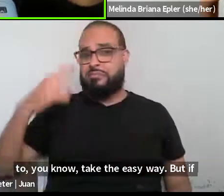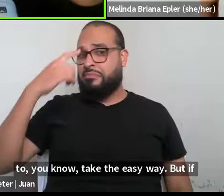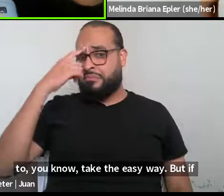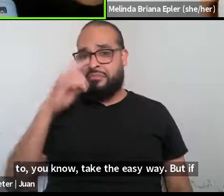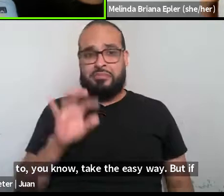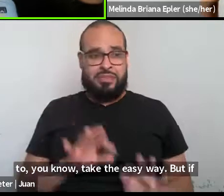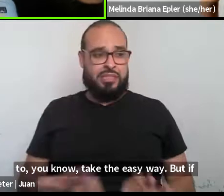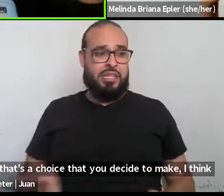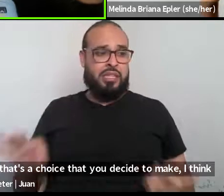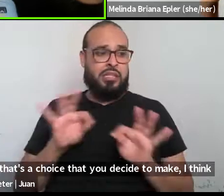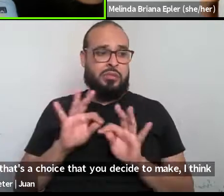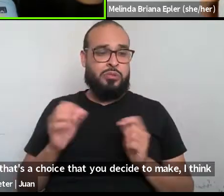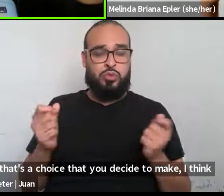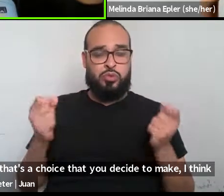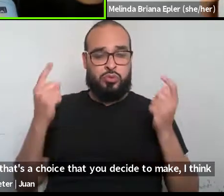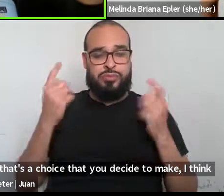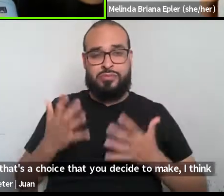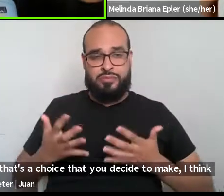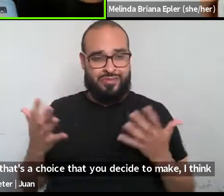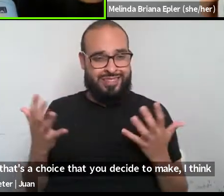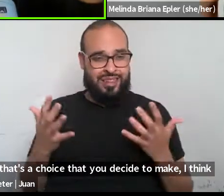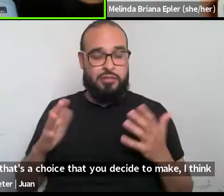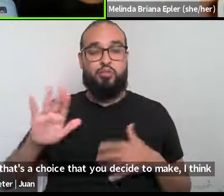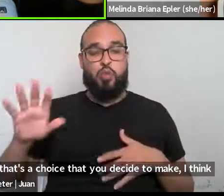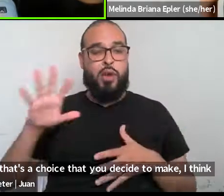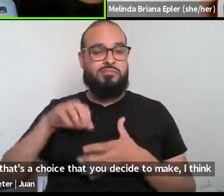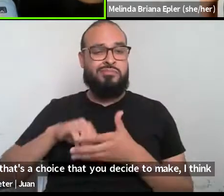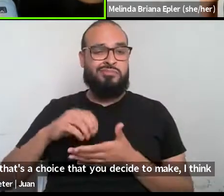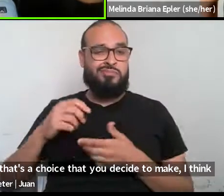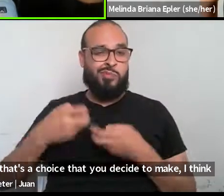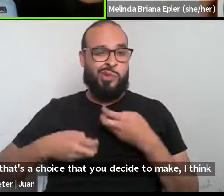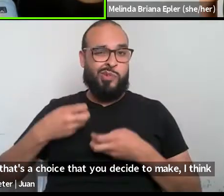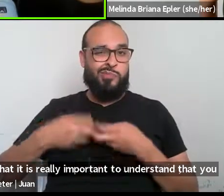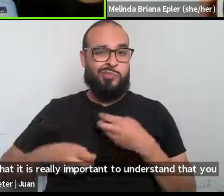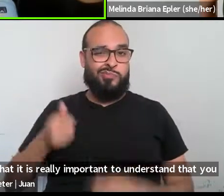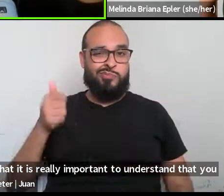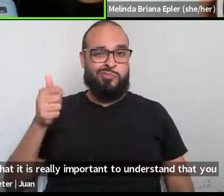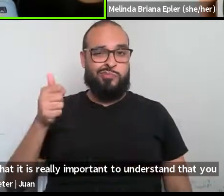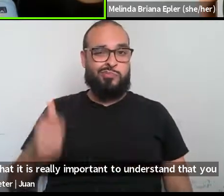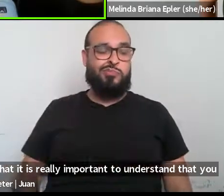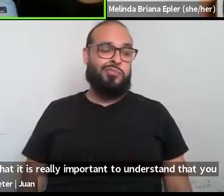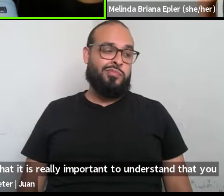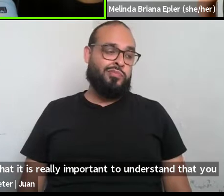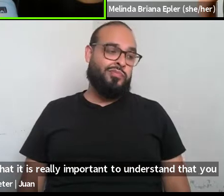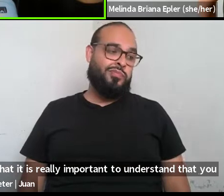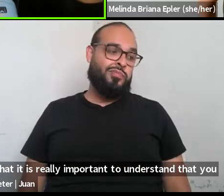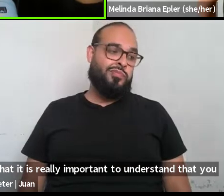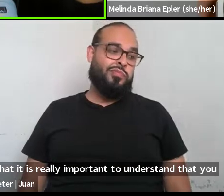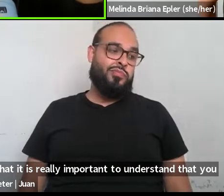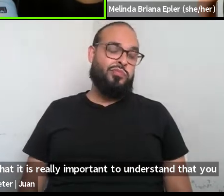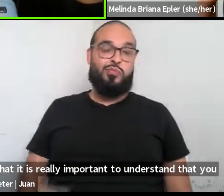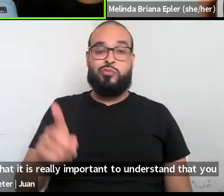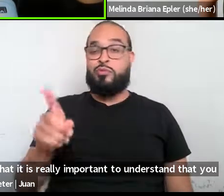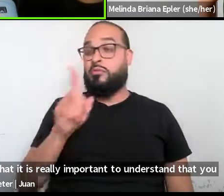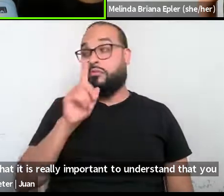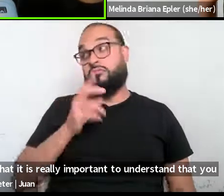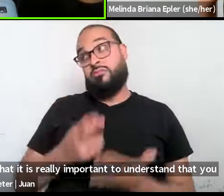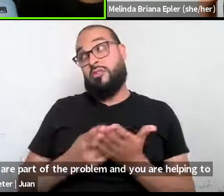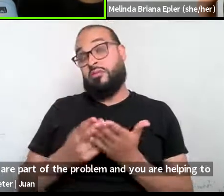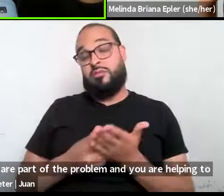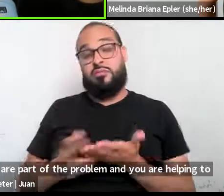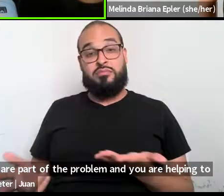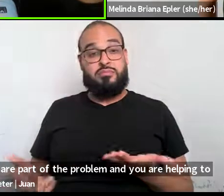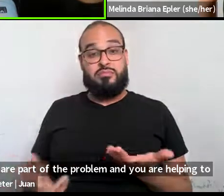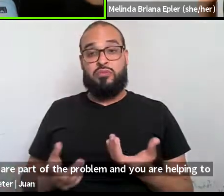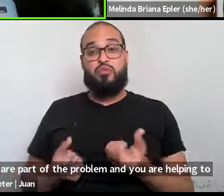really important to understand that you're part of the problem and you're helping to uphold unfair